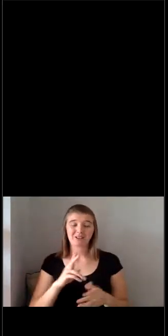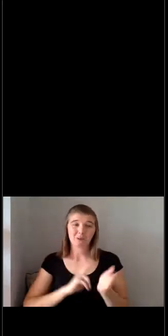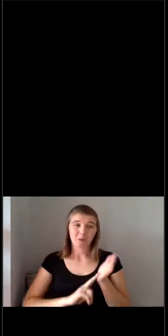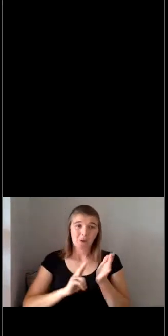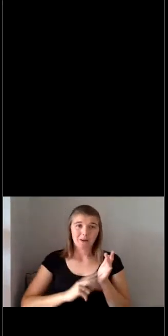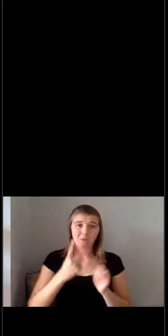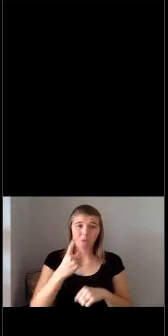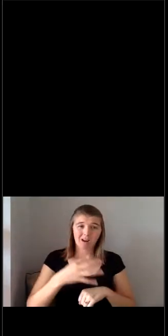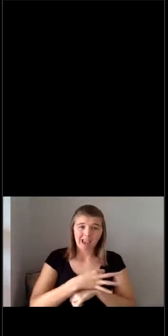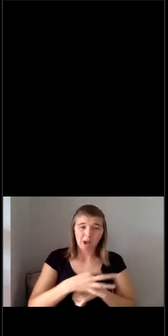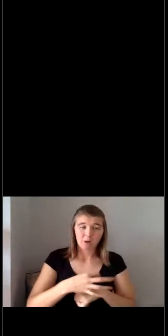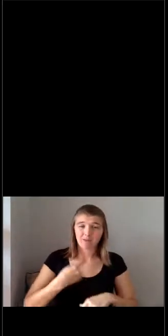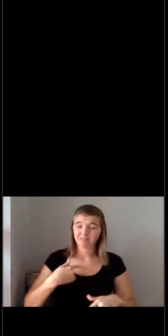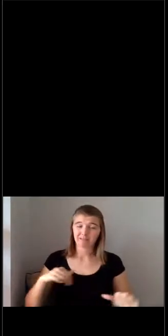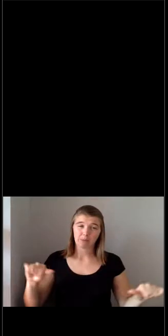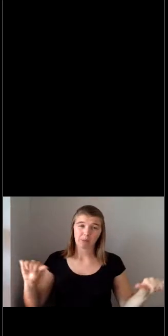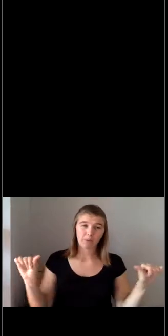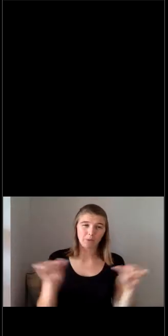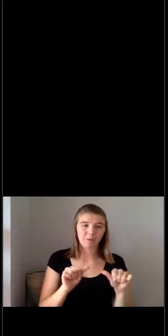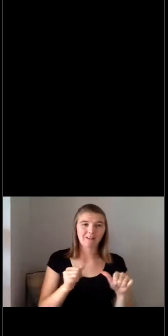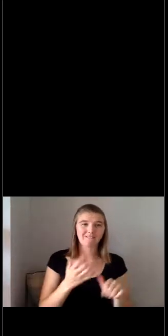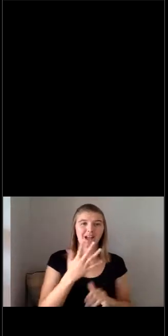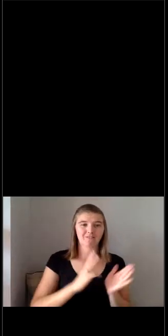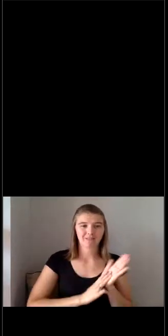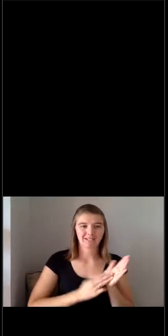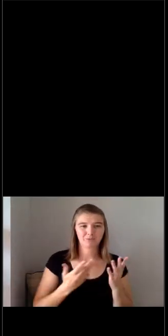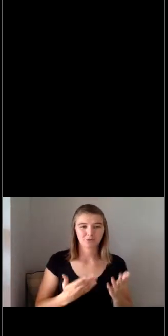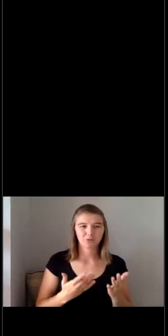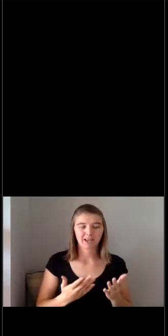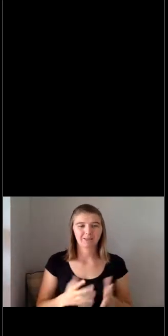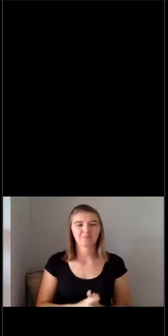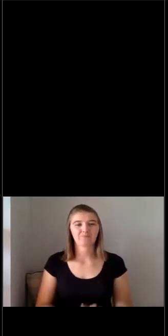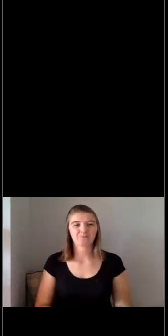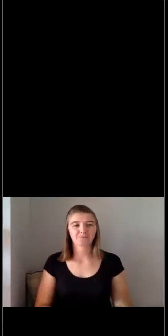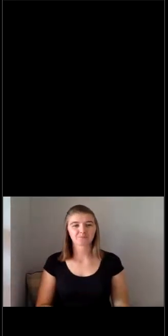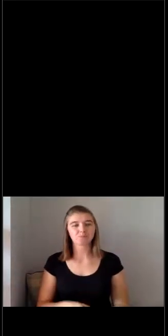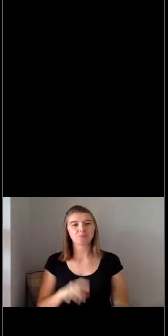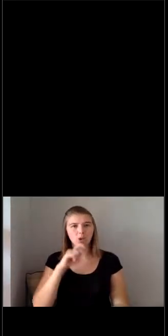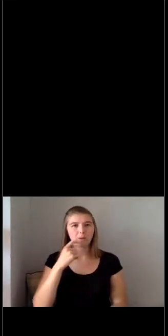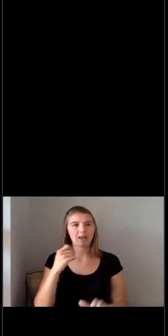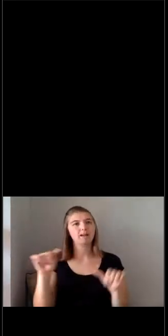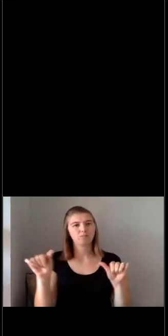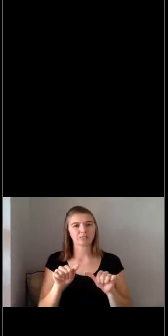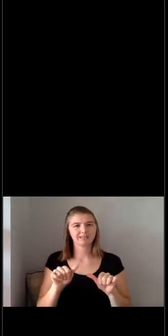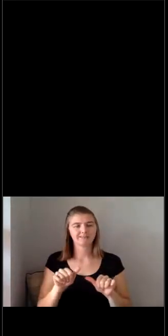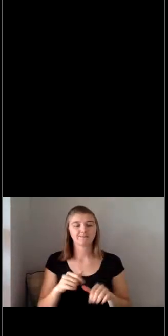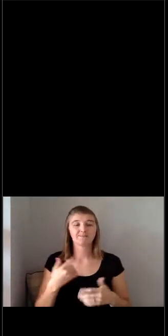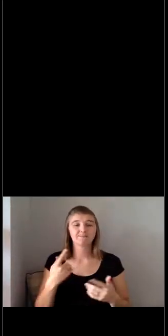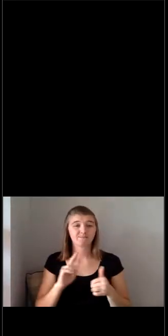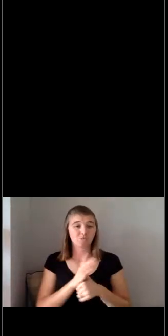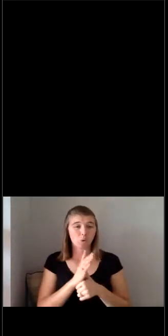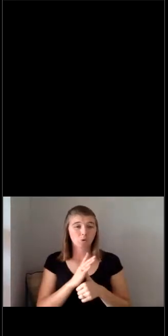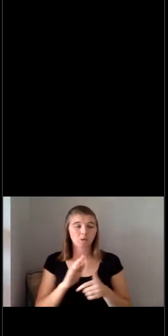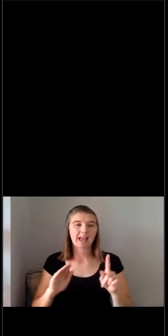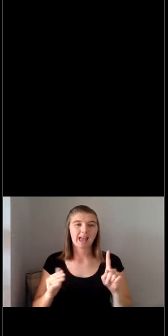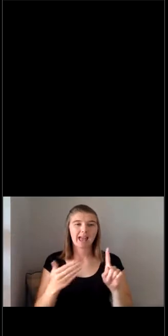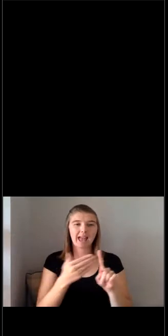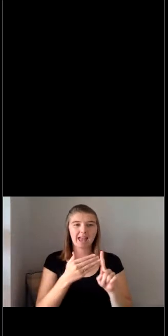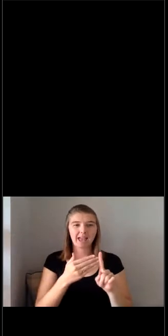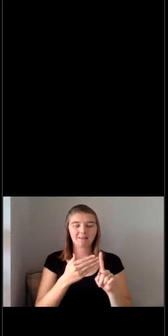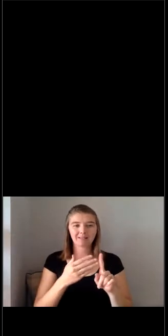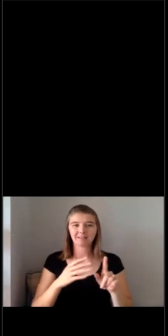condense something down to a very short period of time. So let me be very succinct. First of all, the aim of the practice that we're doing isn't to